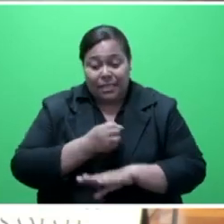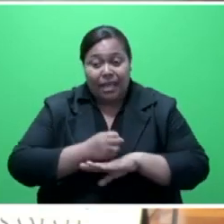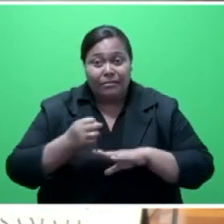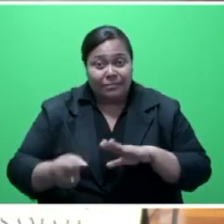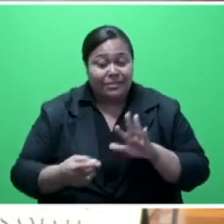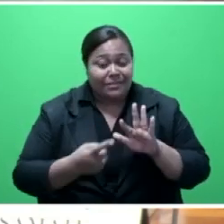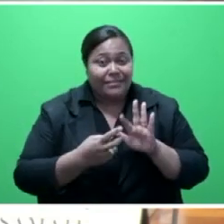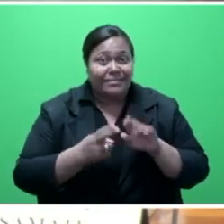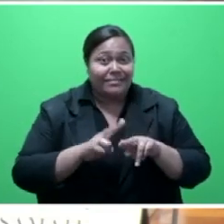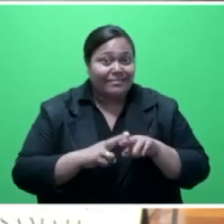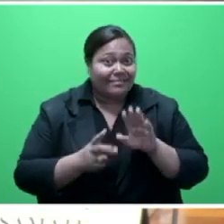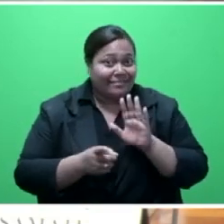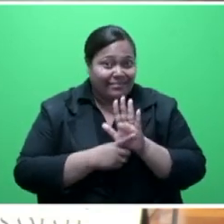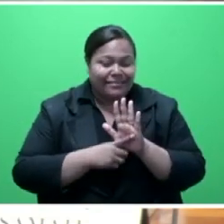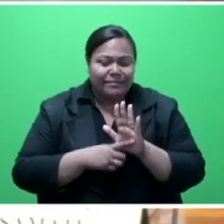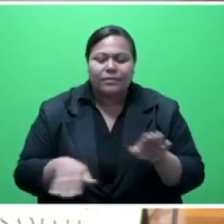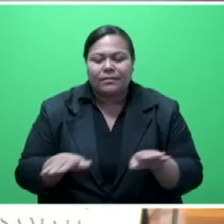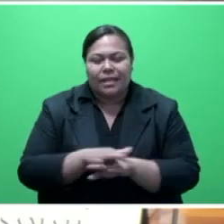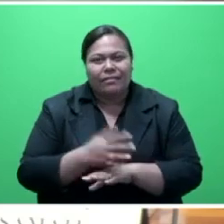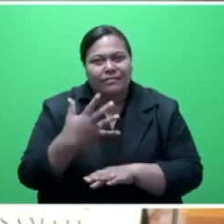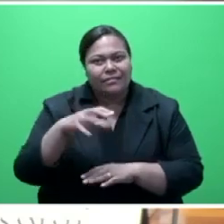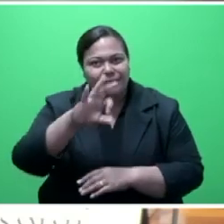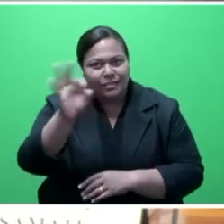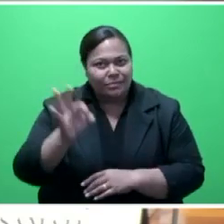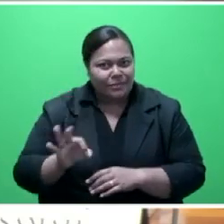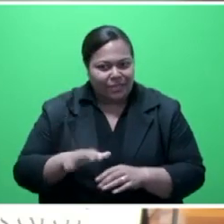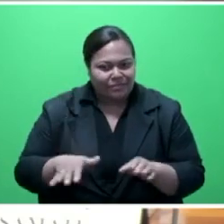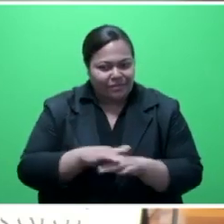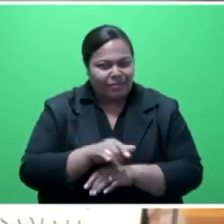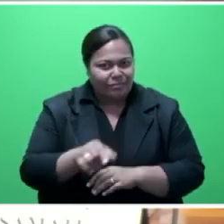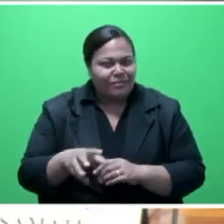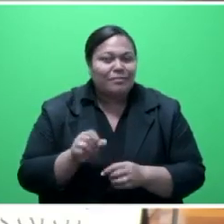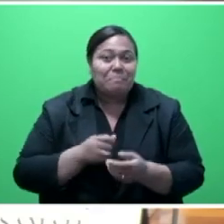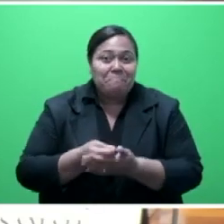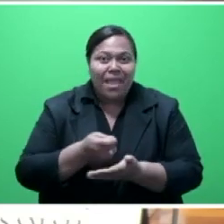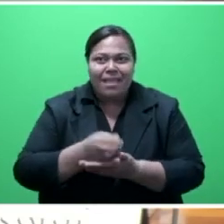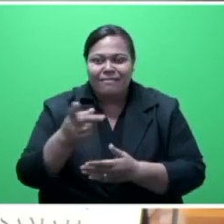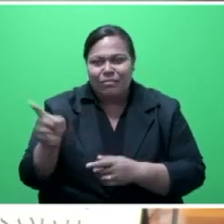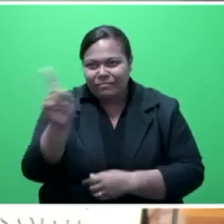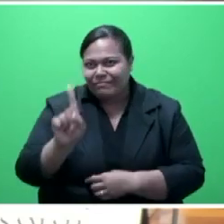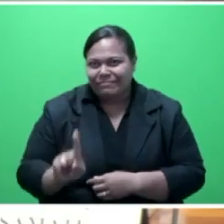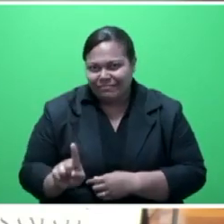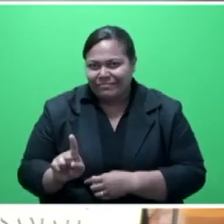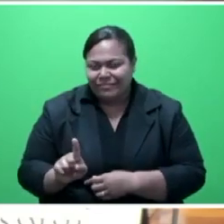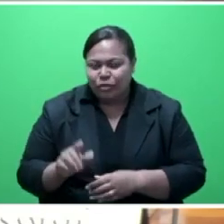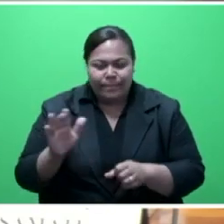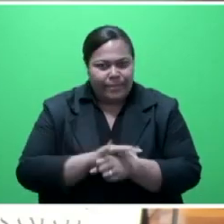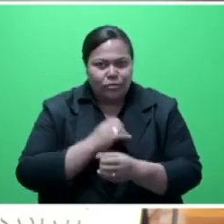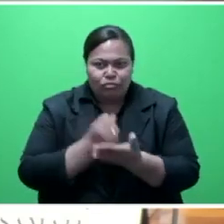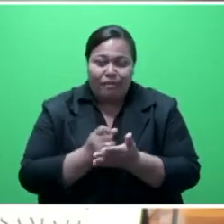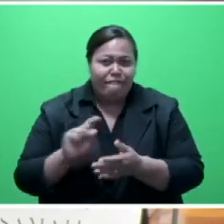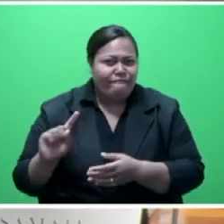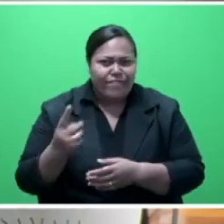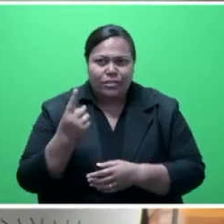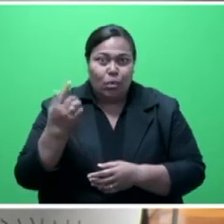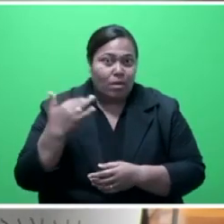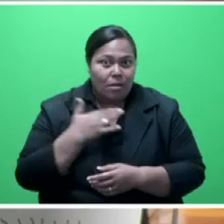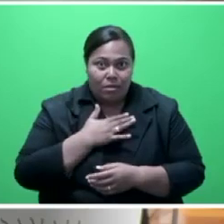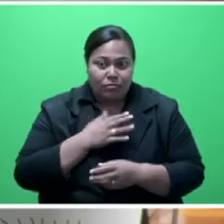covering 50% of the subsidy to ensure these customers pay only VAT on the first 100 units of power every